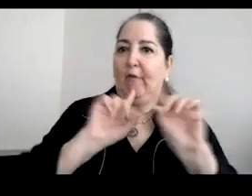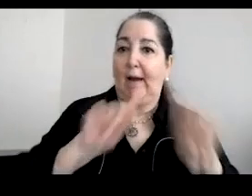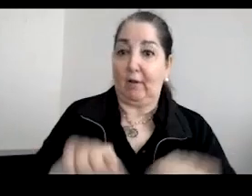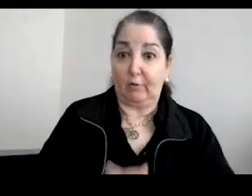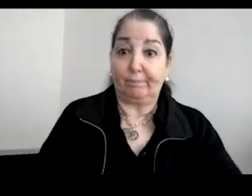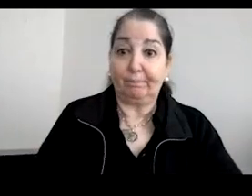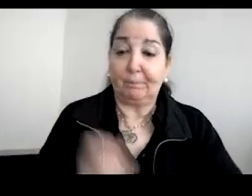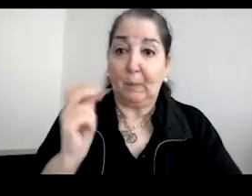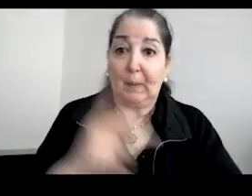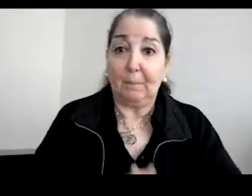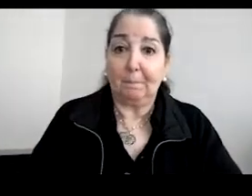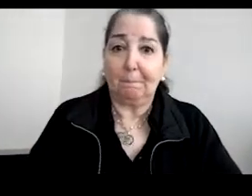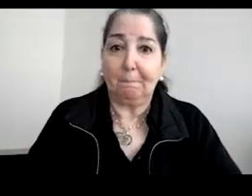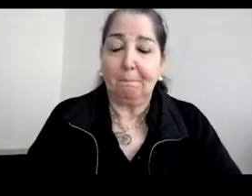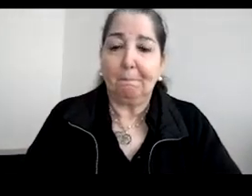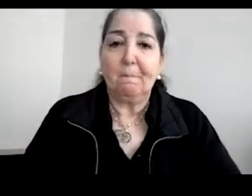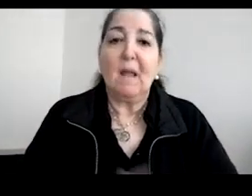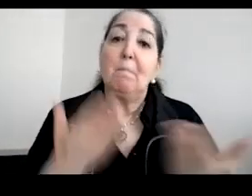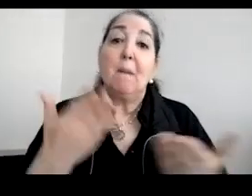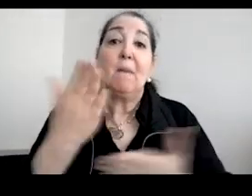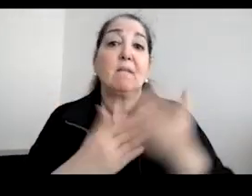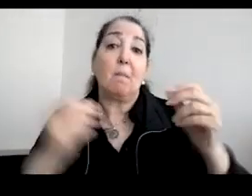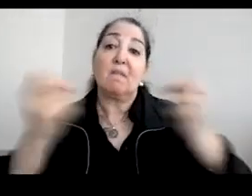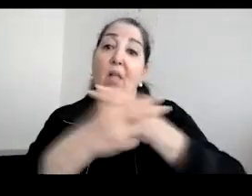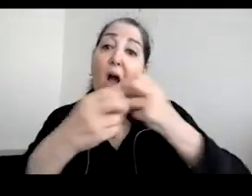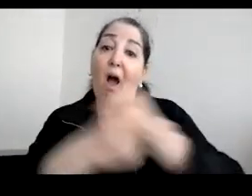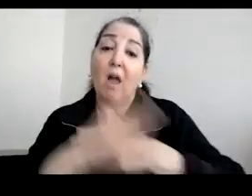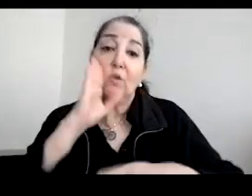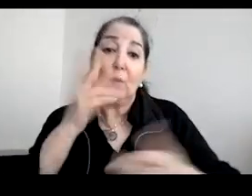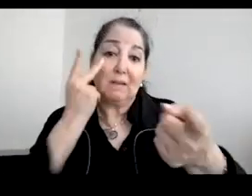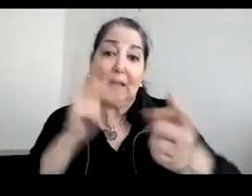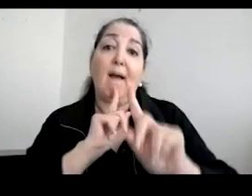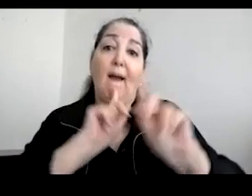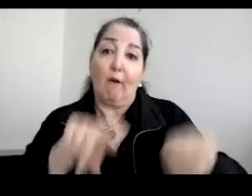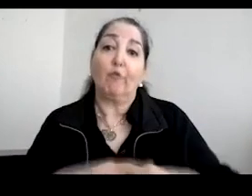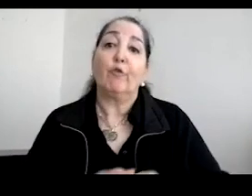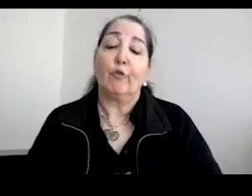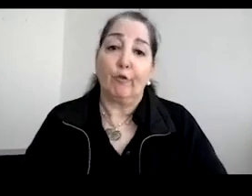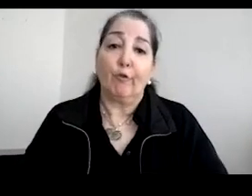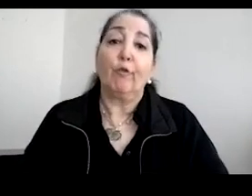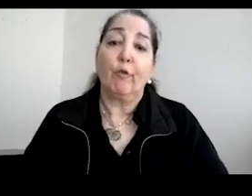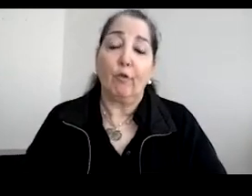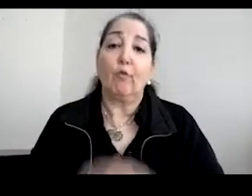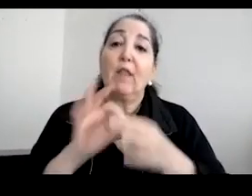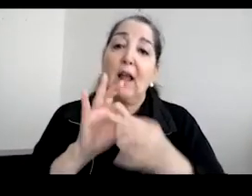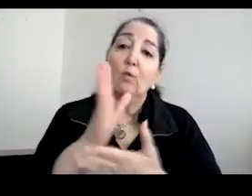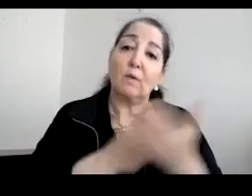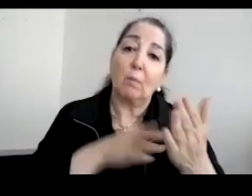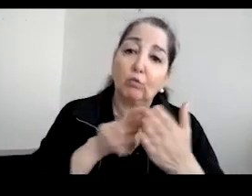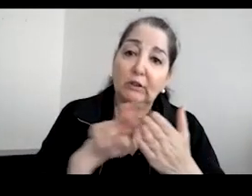slides are shared, I can include some answers to questions and perhaps links to other resources and research that people might find helpful.